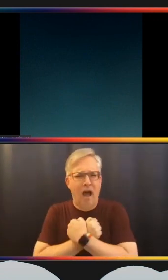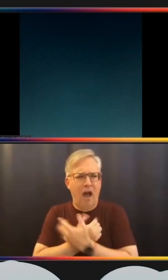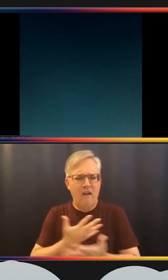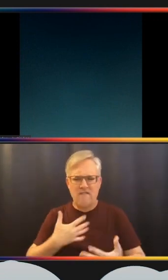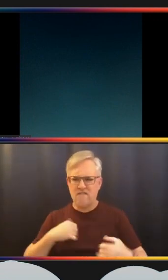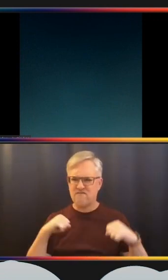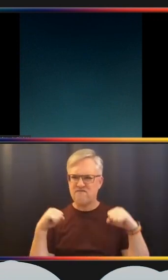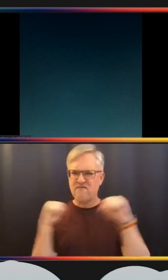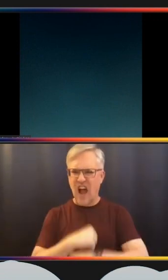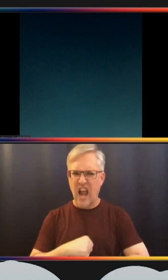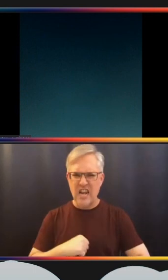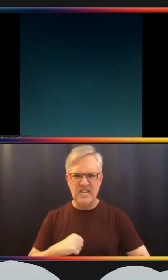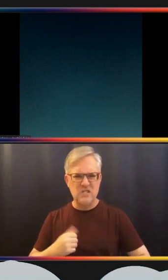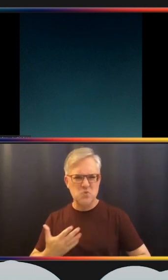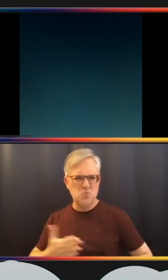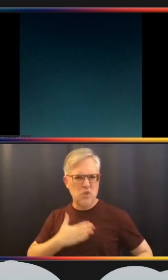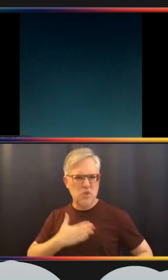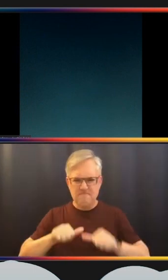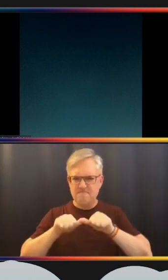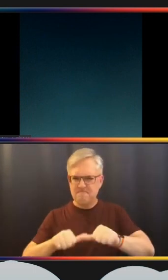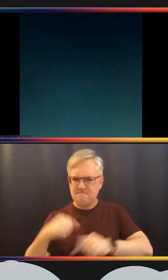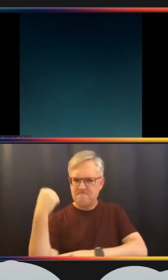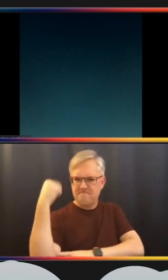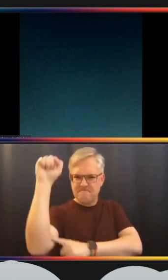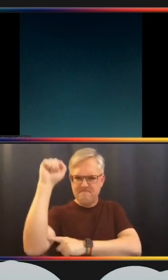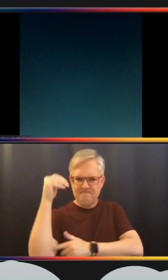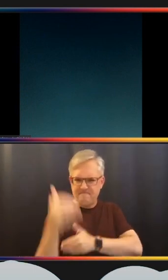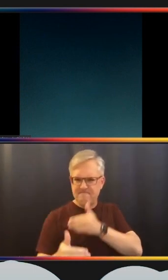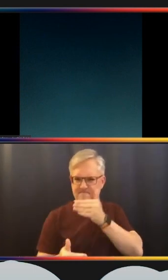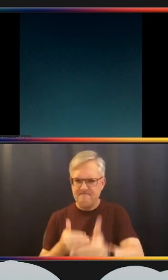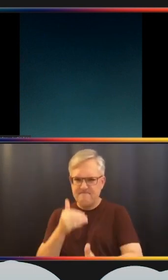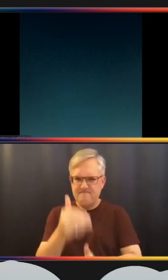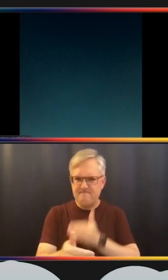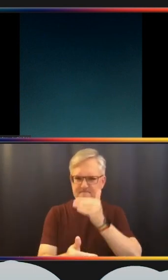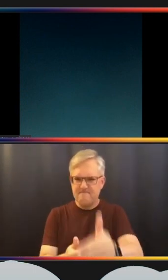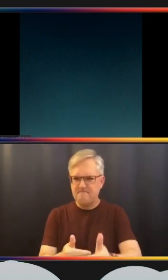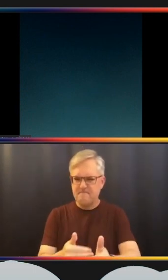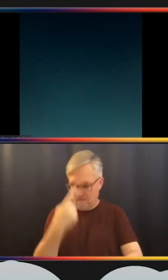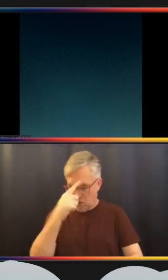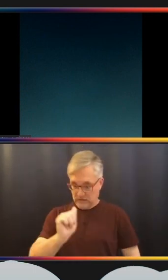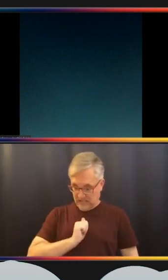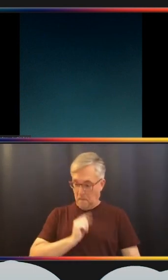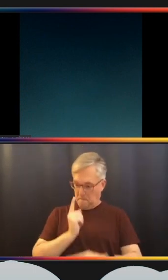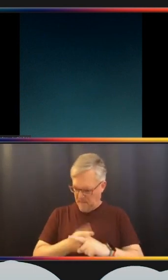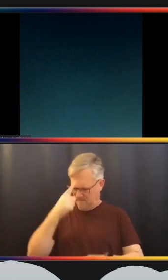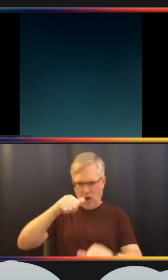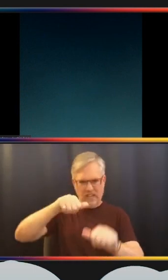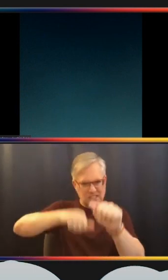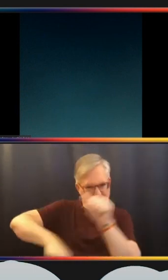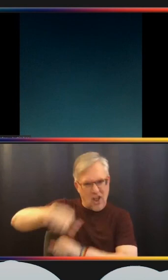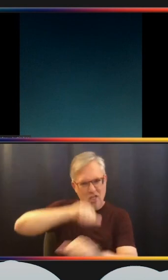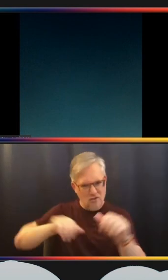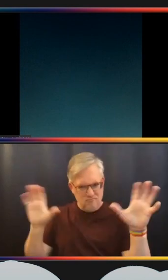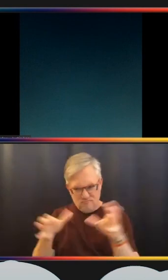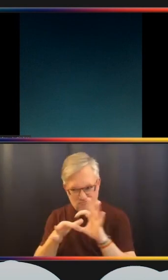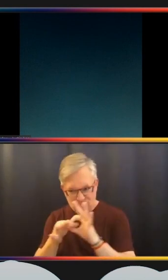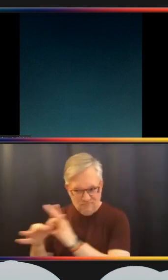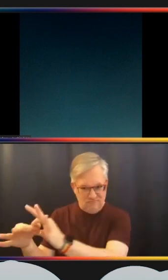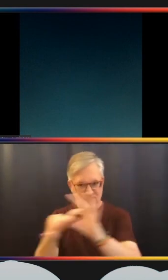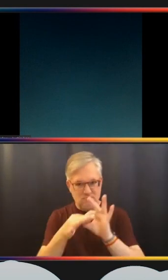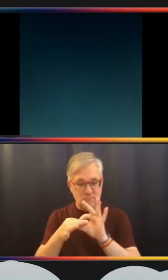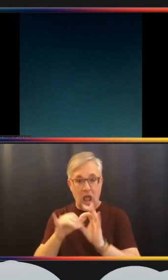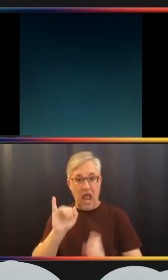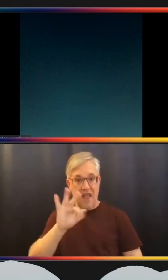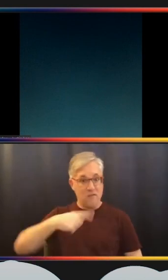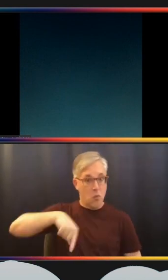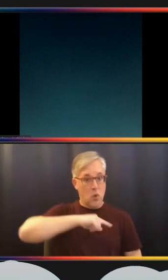so much willingness to continue fighting, not only for themselves, but for each other. And I think that we could all learn so much from